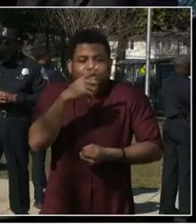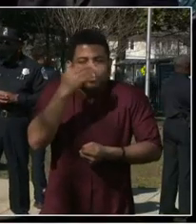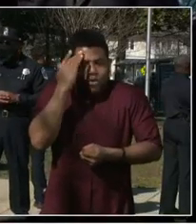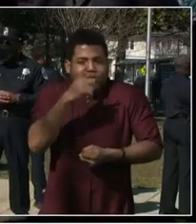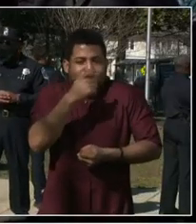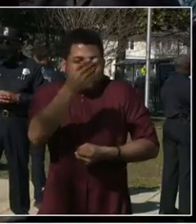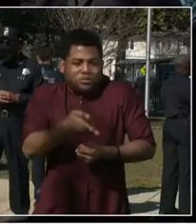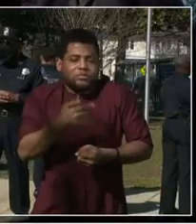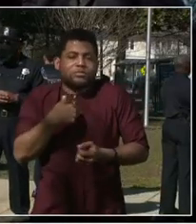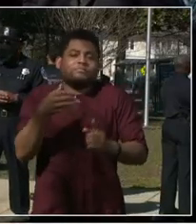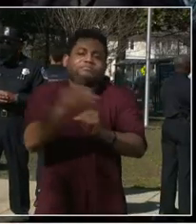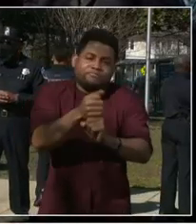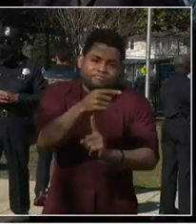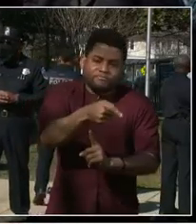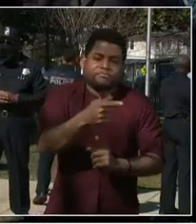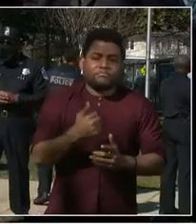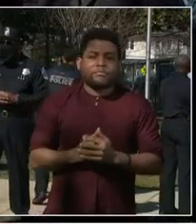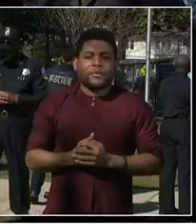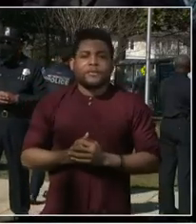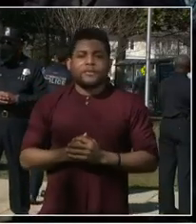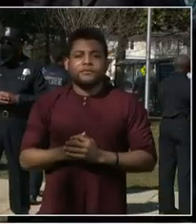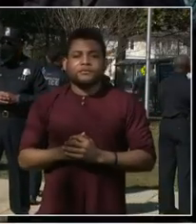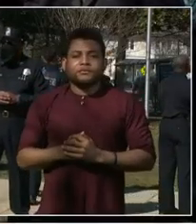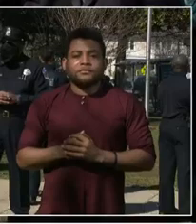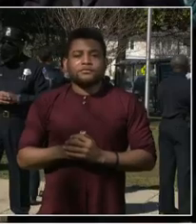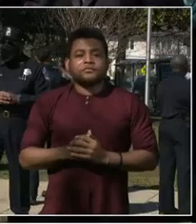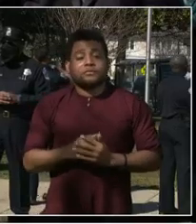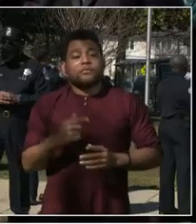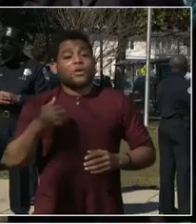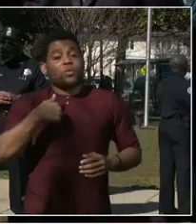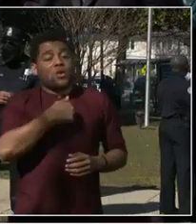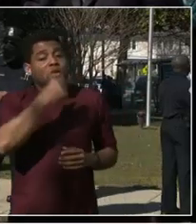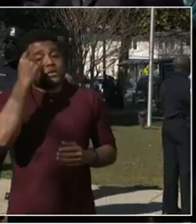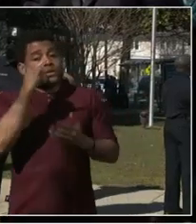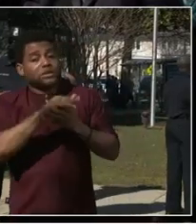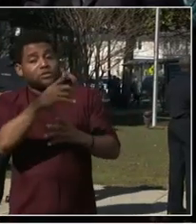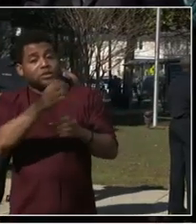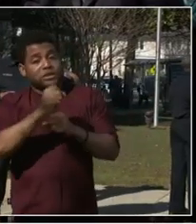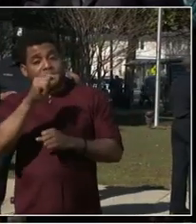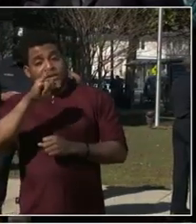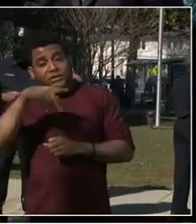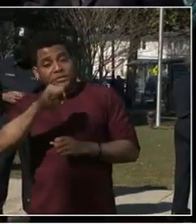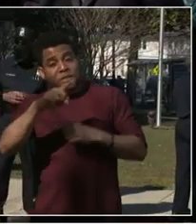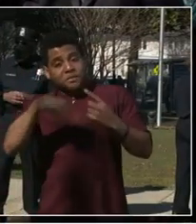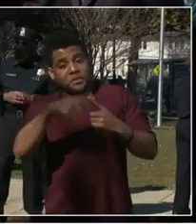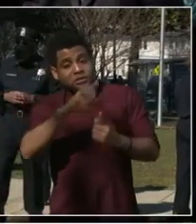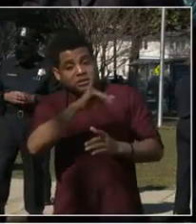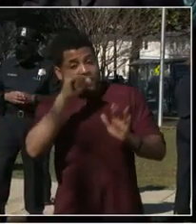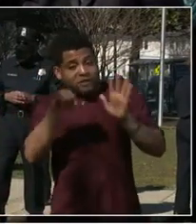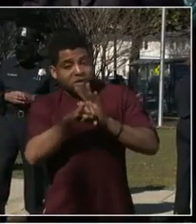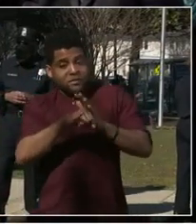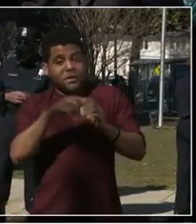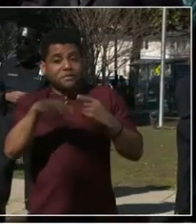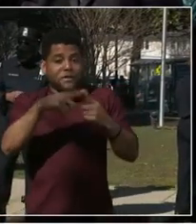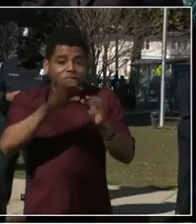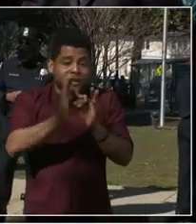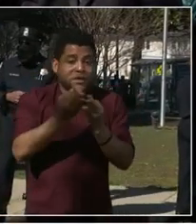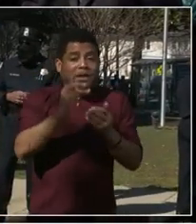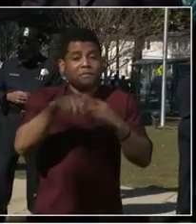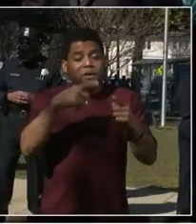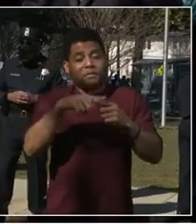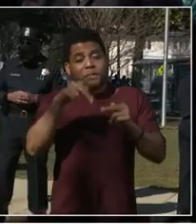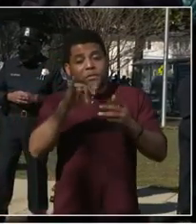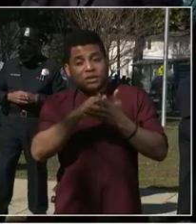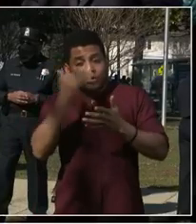We don't know that. Yes, ma'am. We understand that you received tips about the suspect's identity from his family and people who knew him from the court system. Can